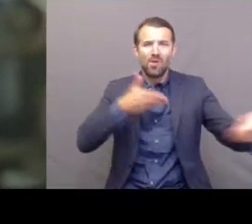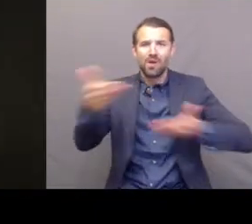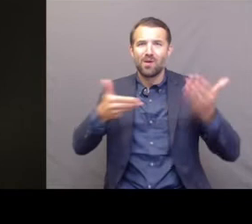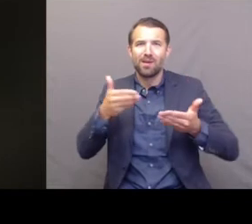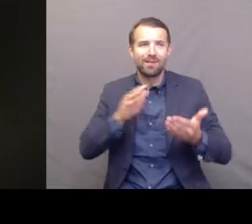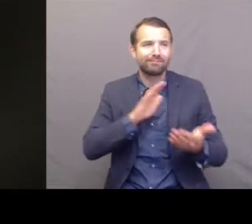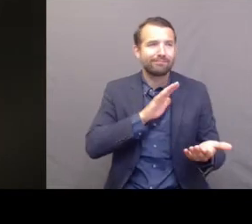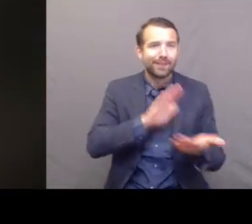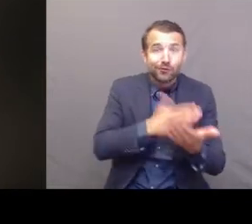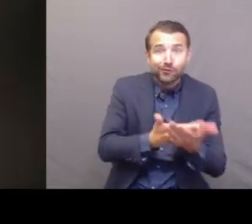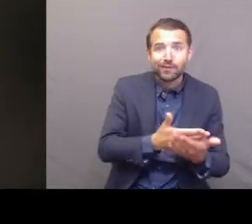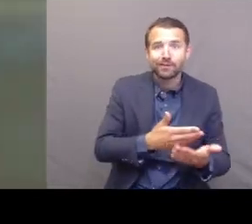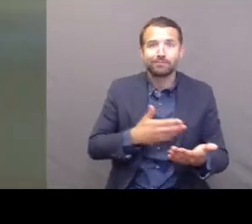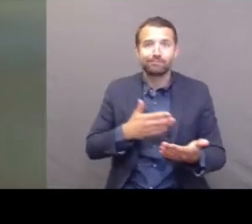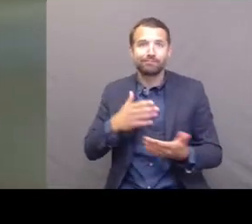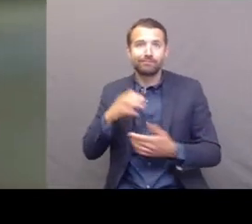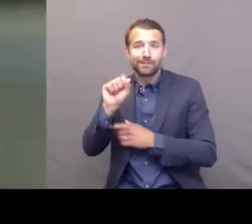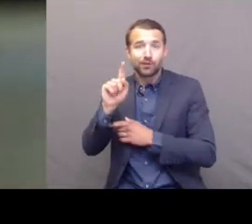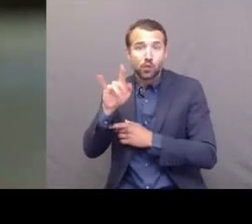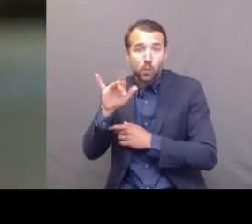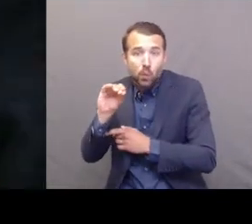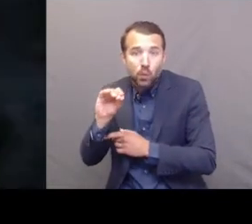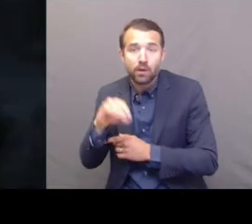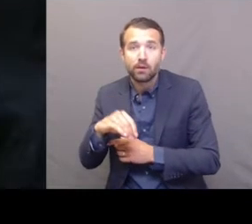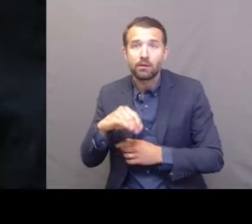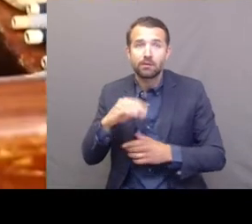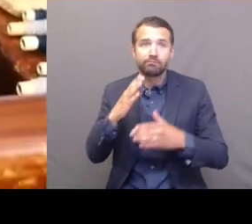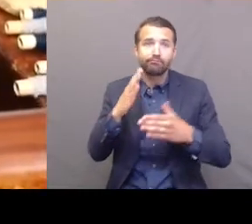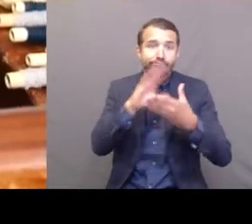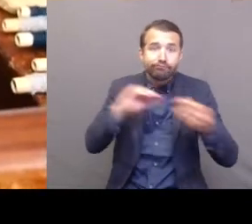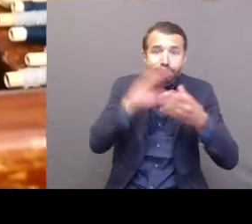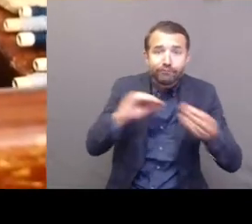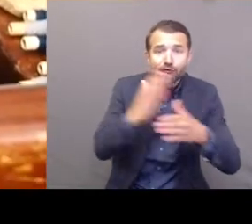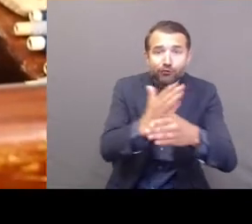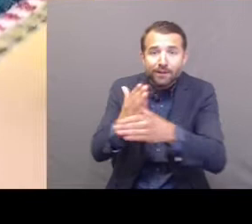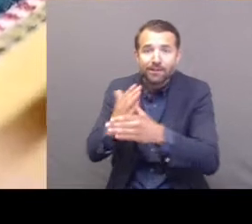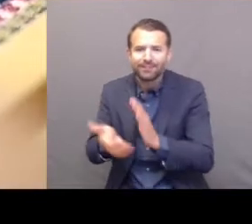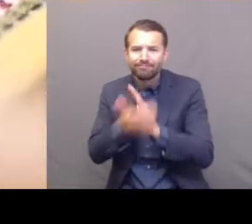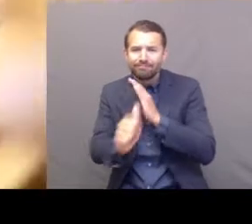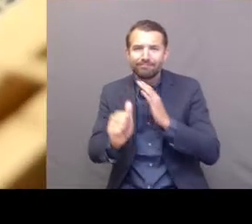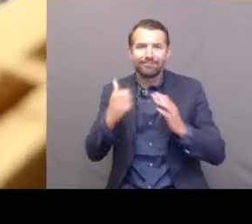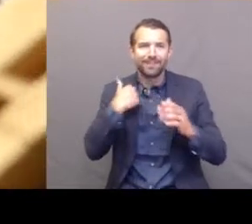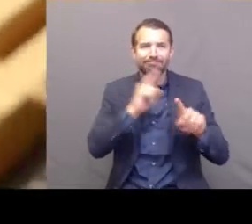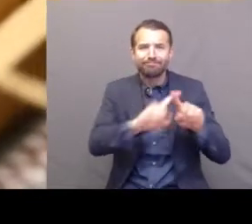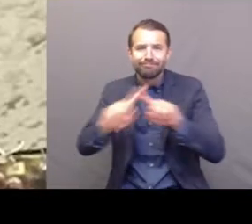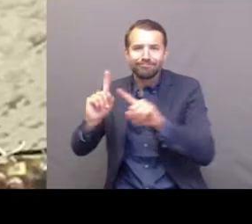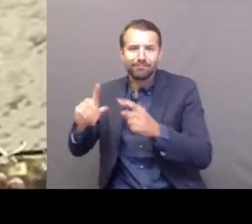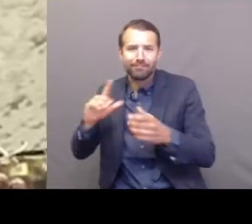studios to share stories and skills. Together, we'll learn about Zapotec textile